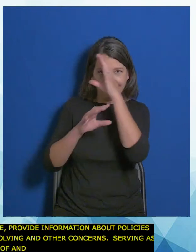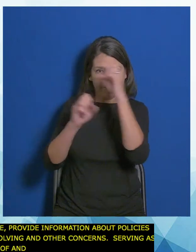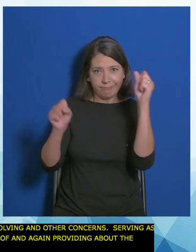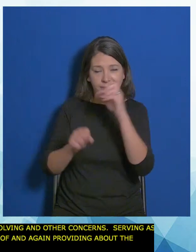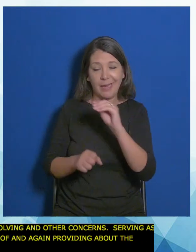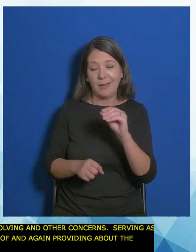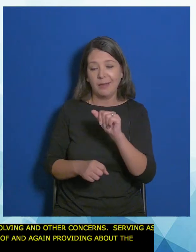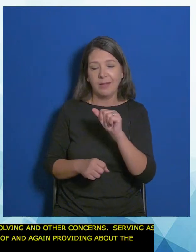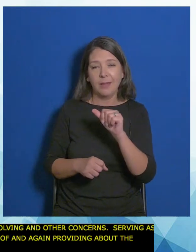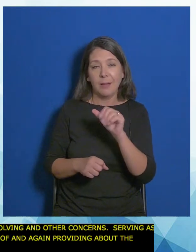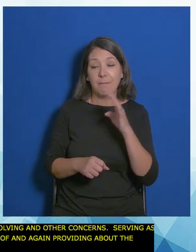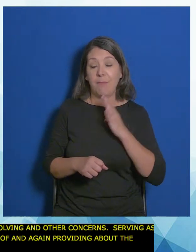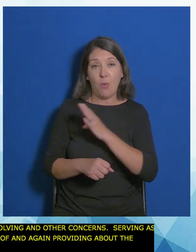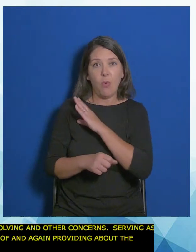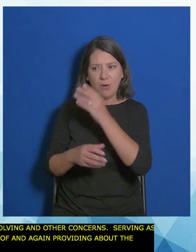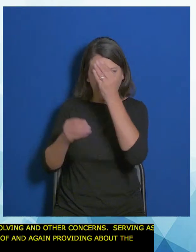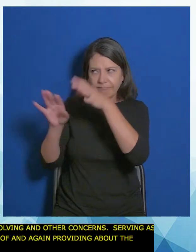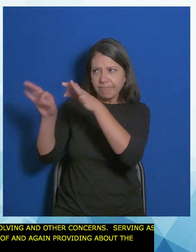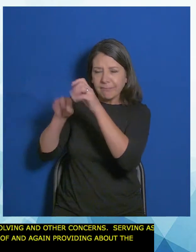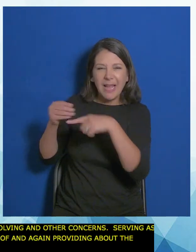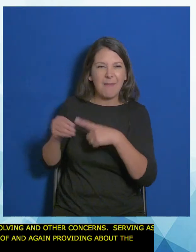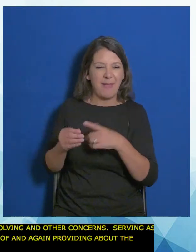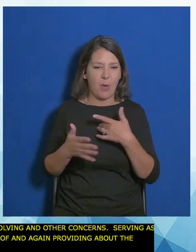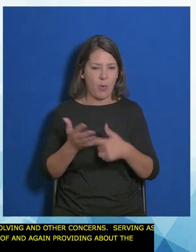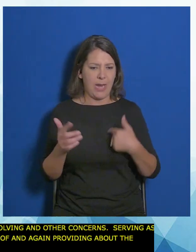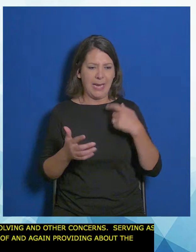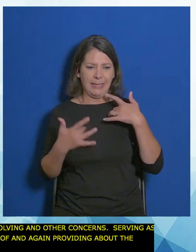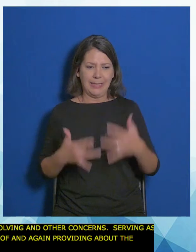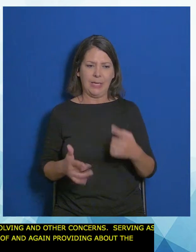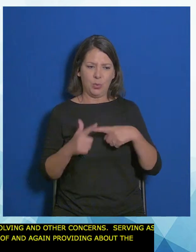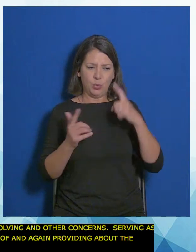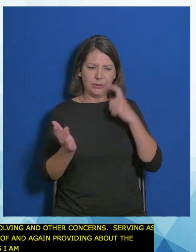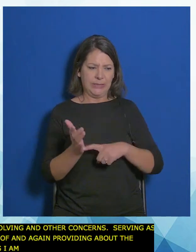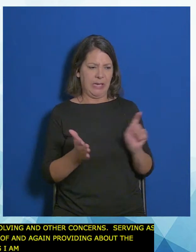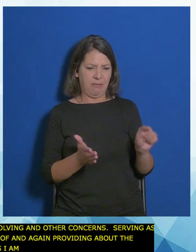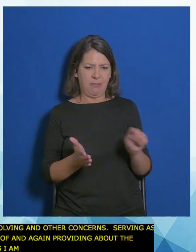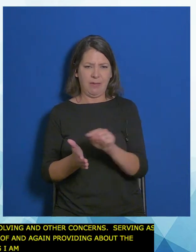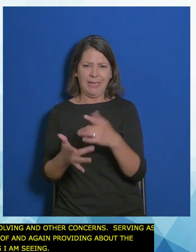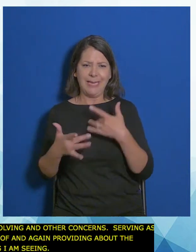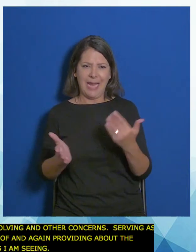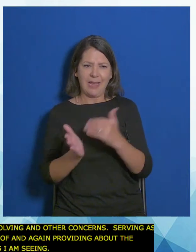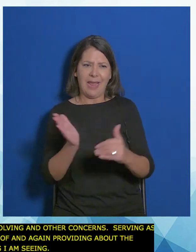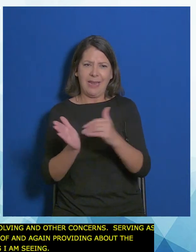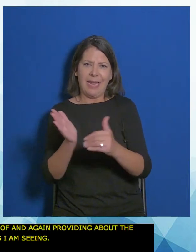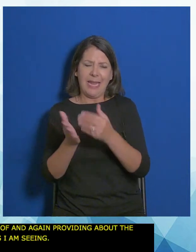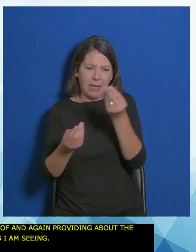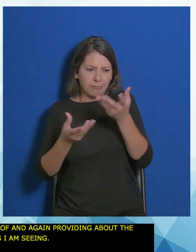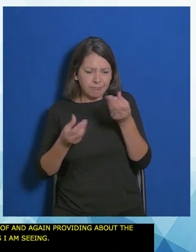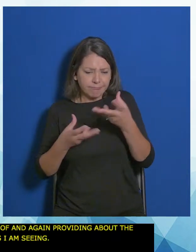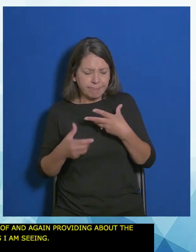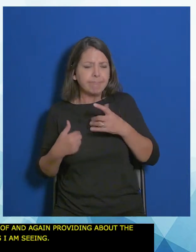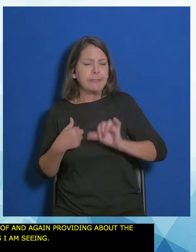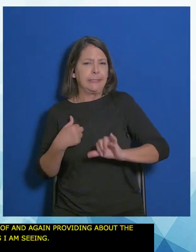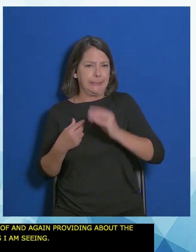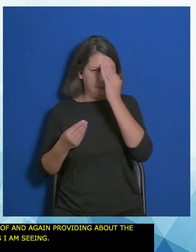trends that I'm seeing. Moving on to navigation, which is helping users of the